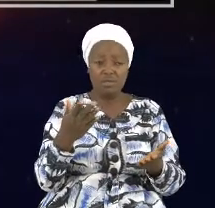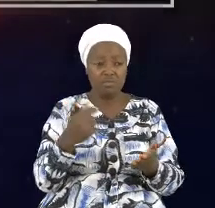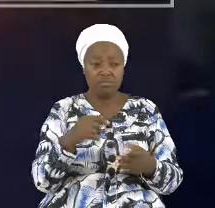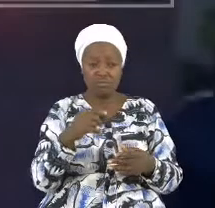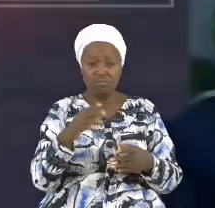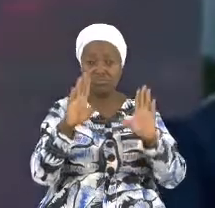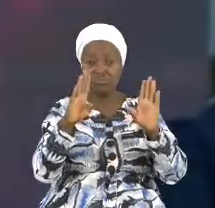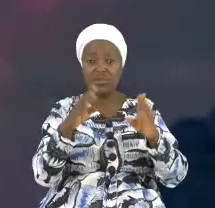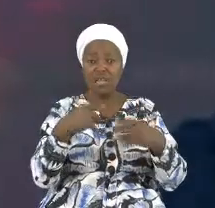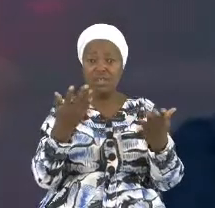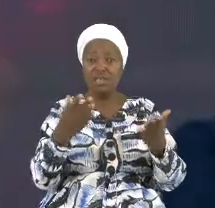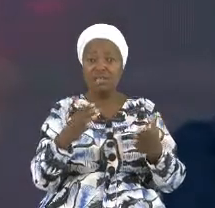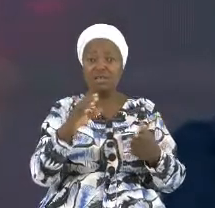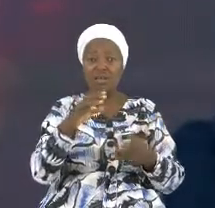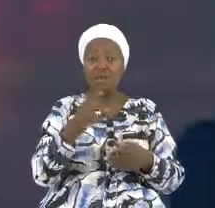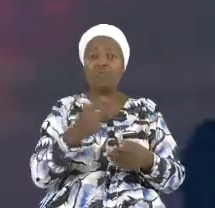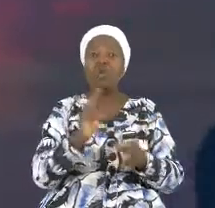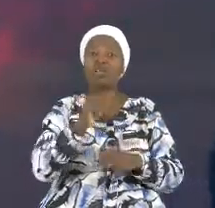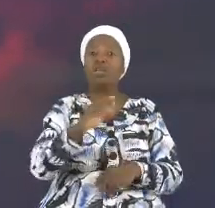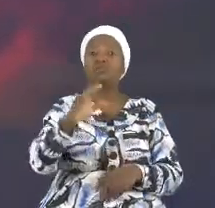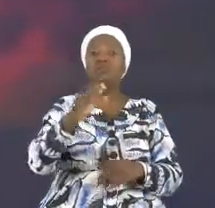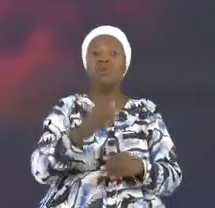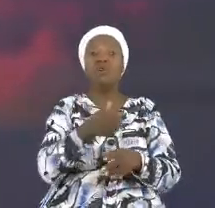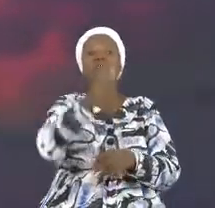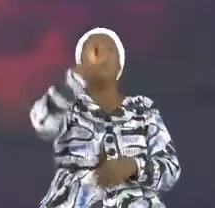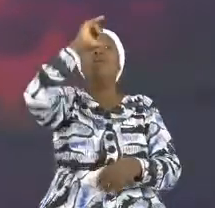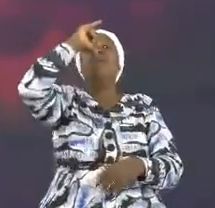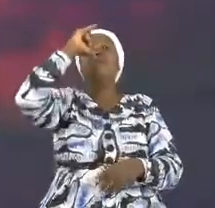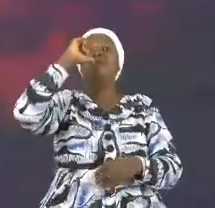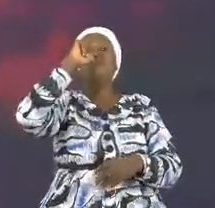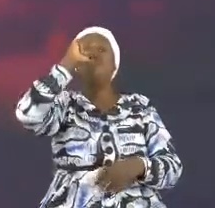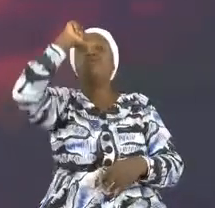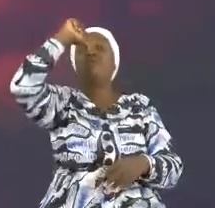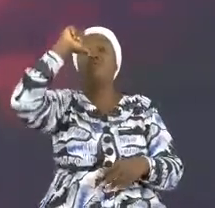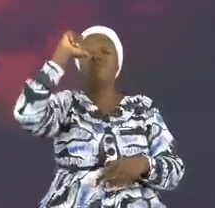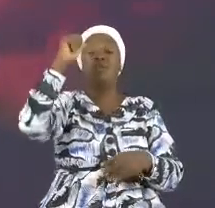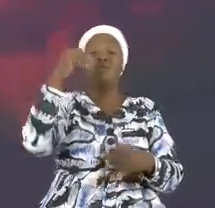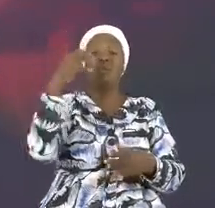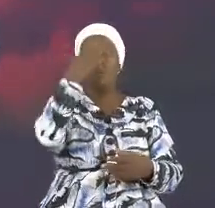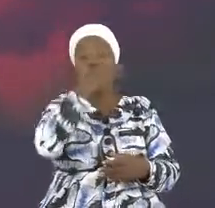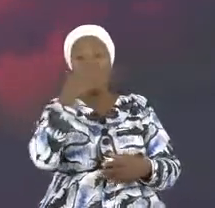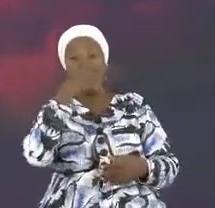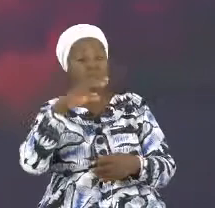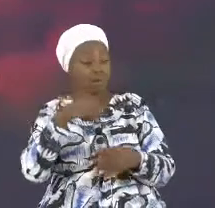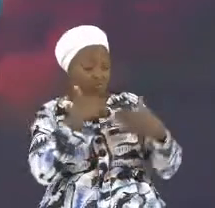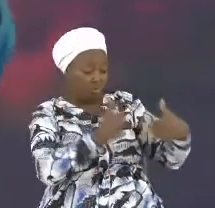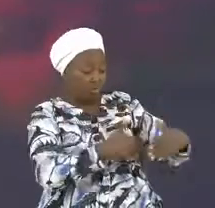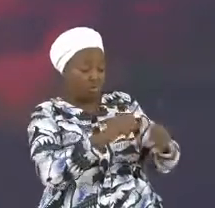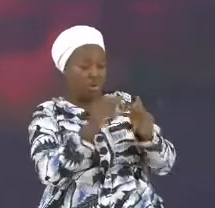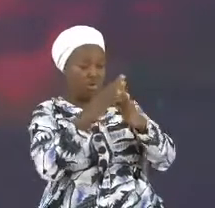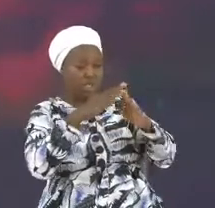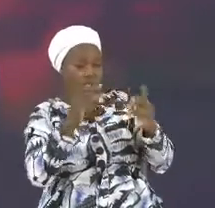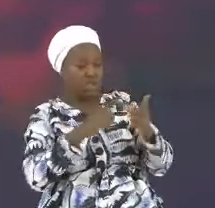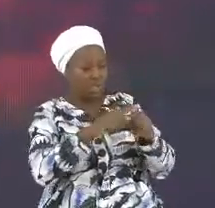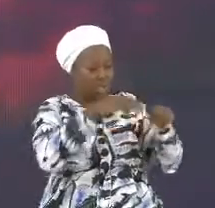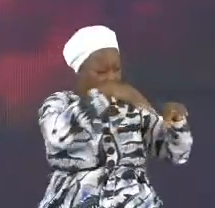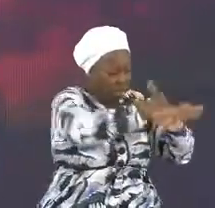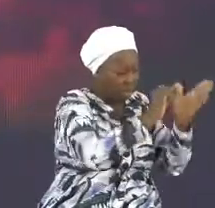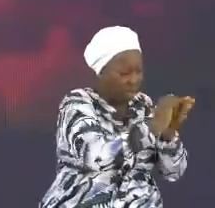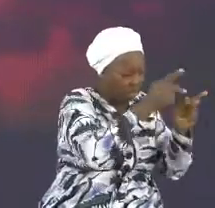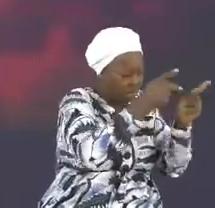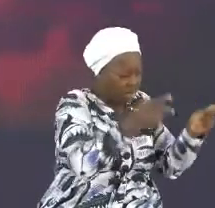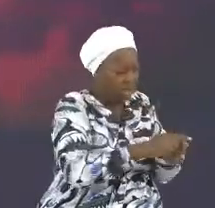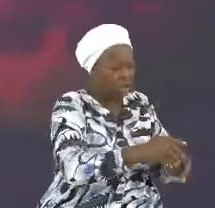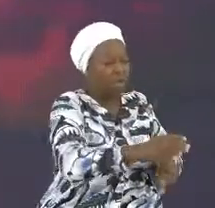And then he branched there. And he got himself all filled up with the wrong kind